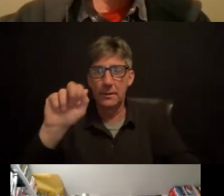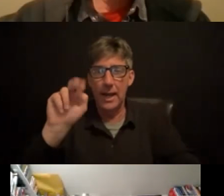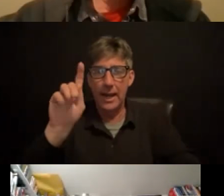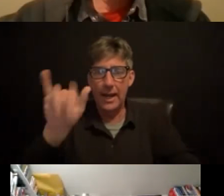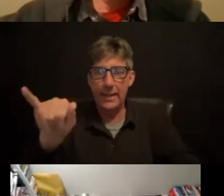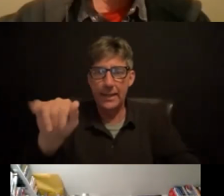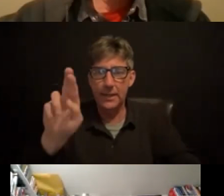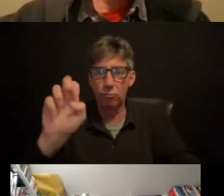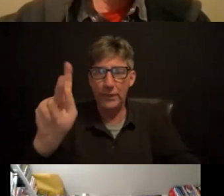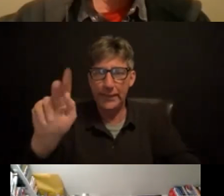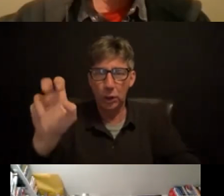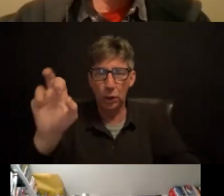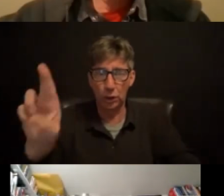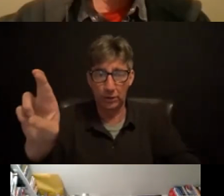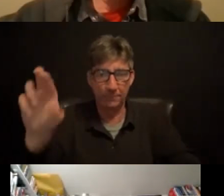Rieker.